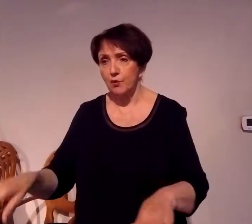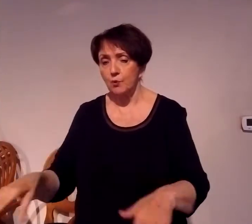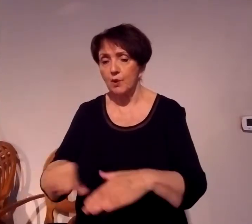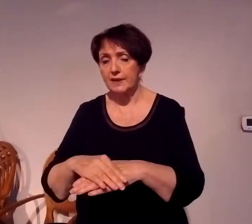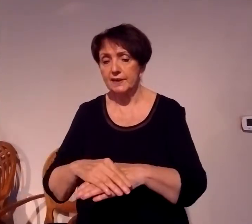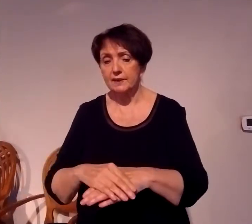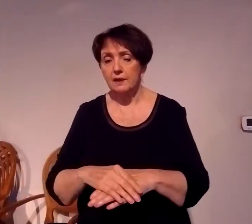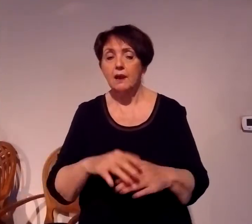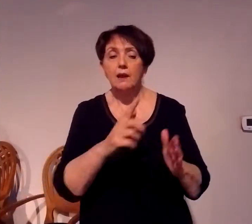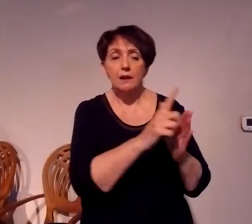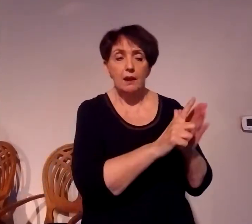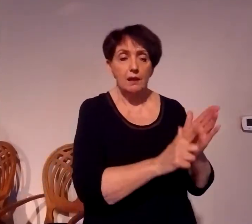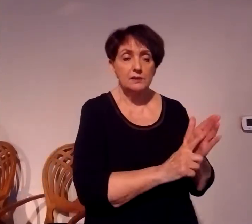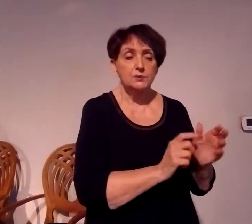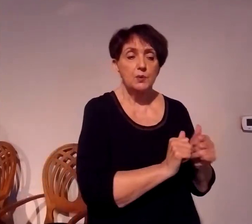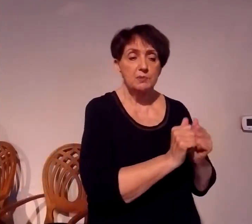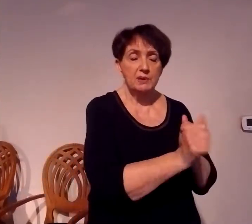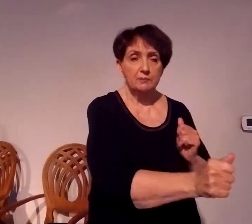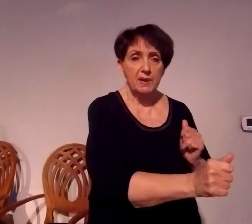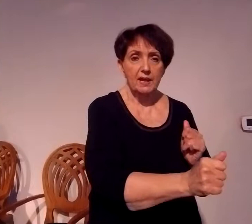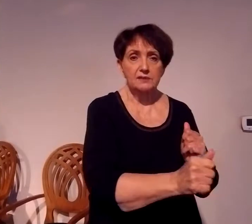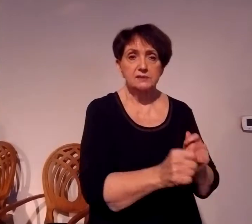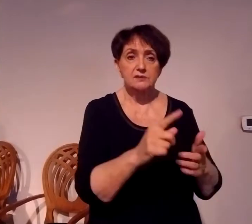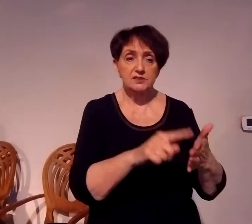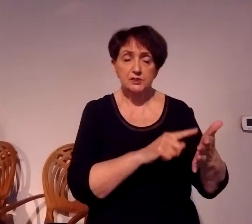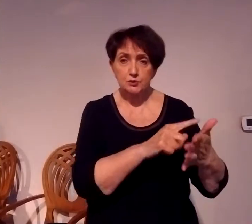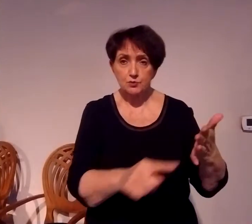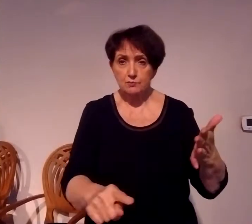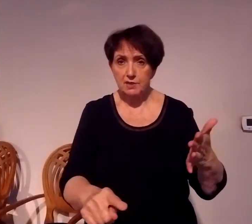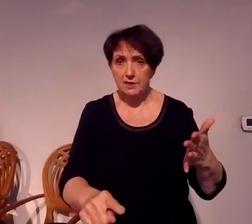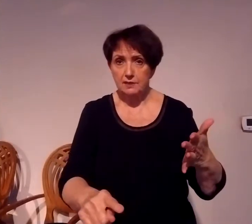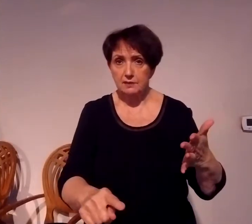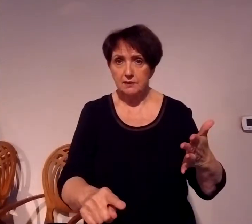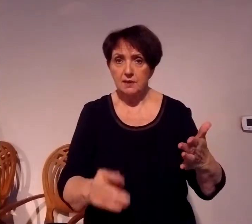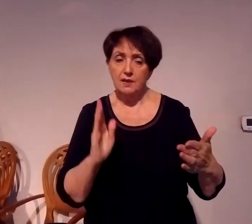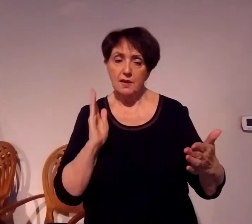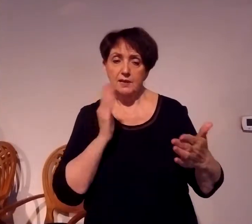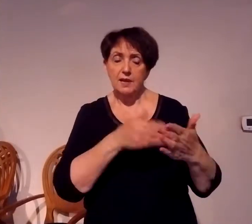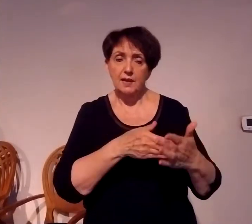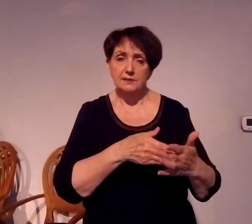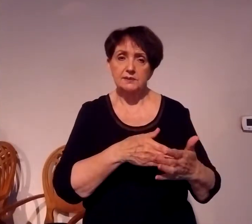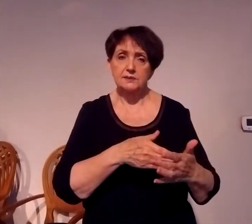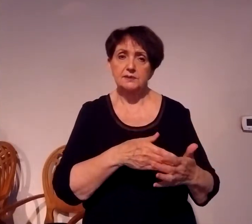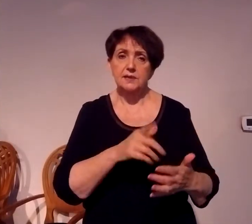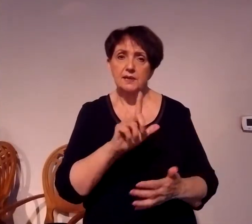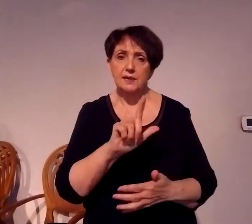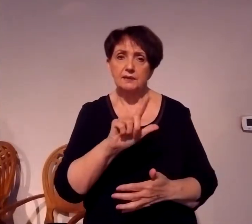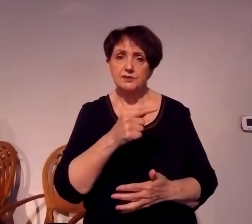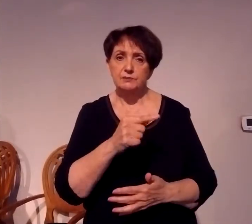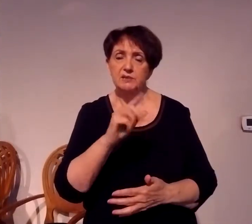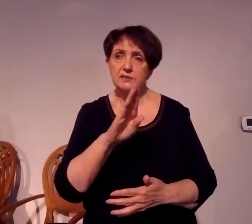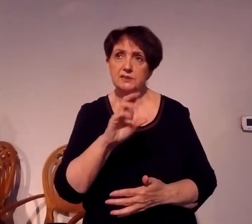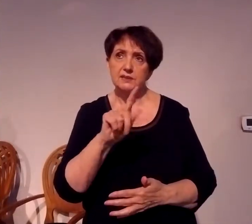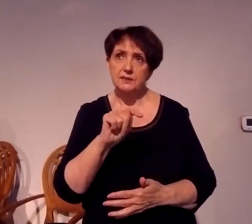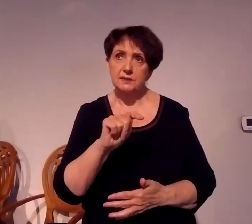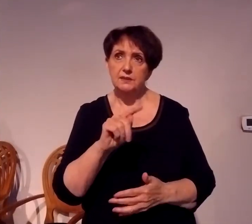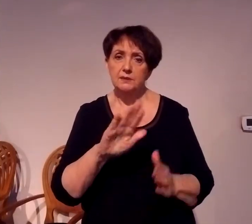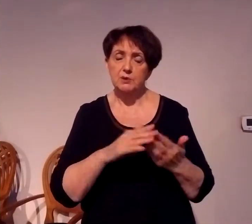legislation was being passed to discriminate against us, against the LGBT community?